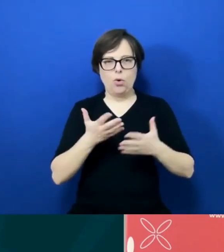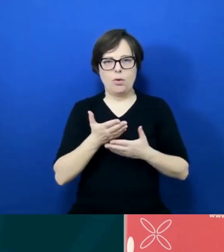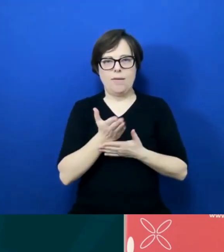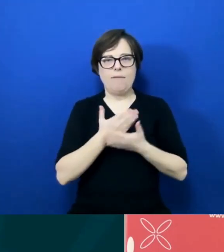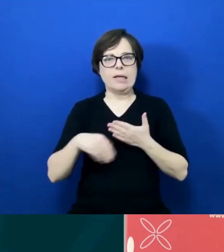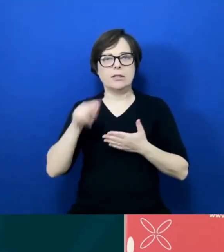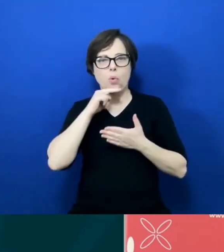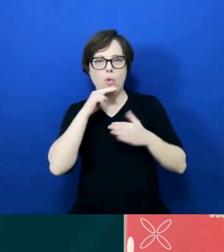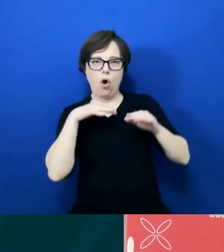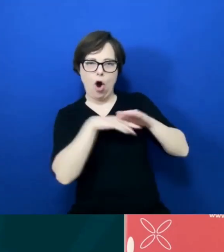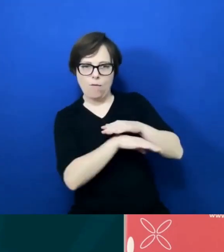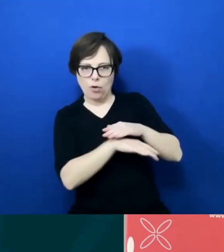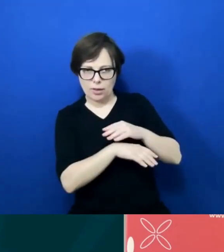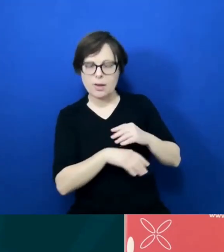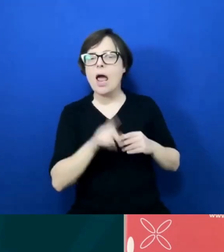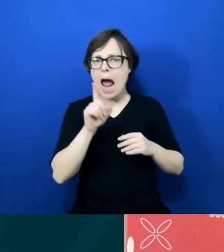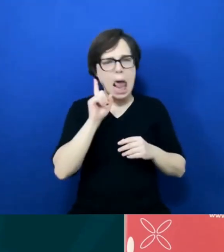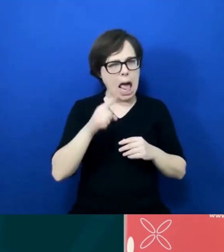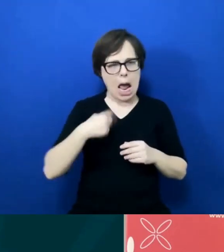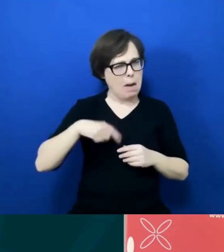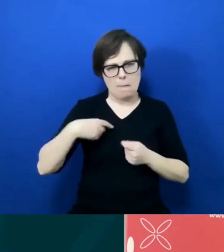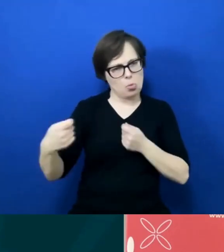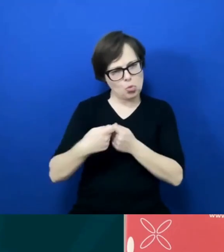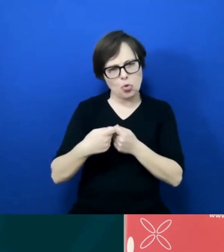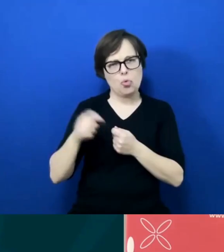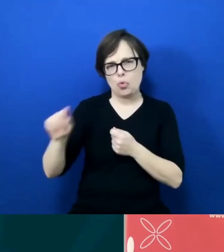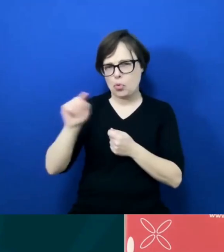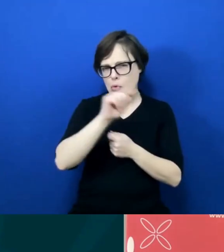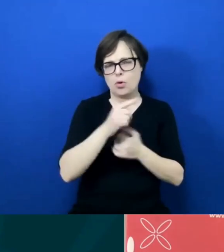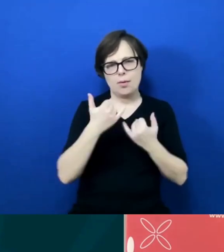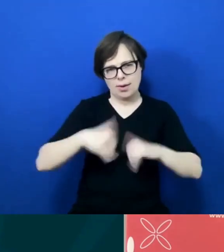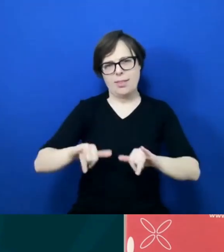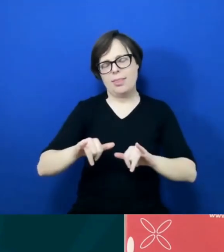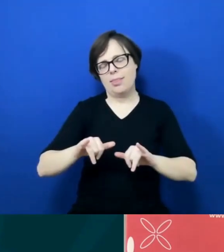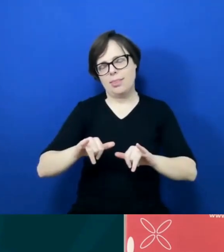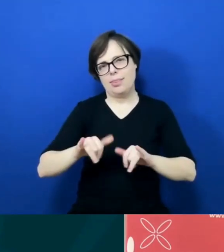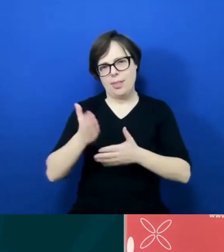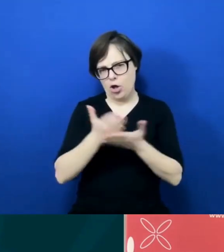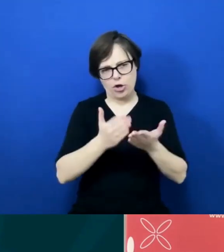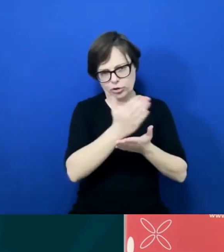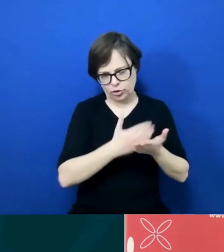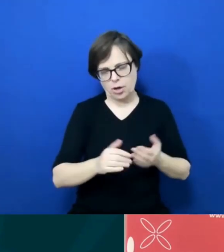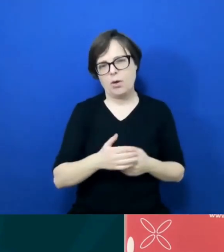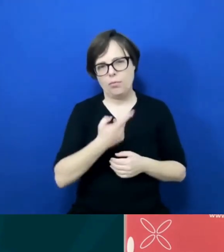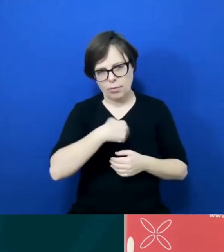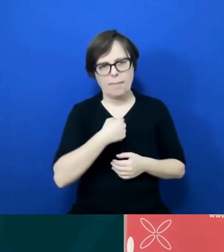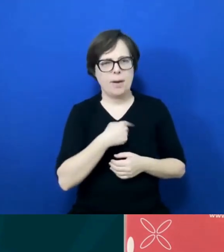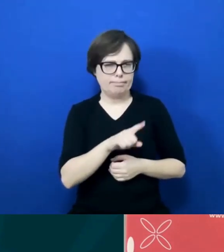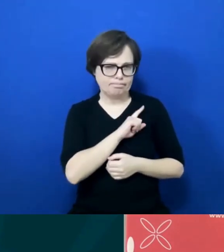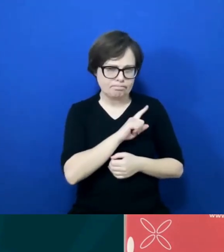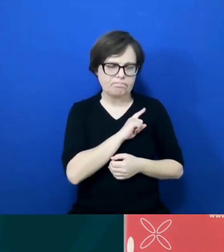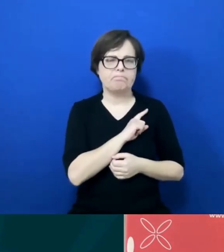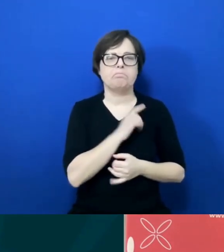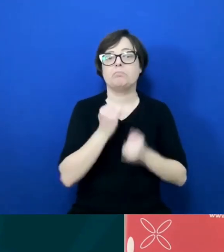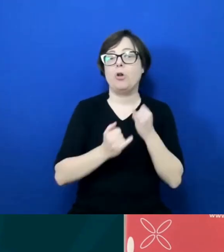Our drainage department is, let's say, the crucial one, but we cooperate very closely with other departments, and we take